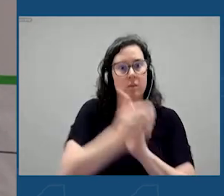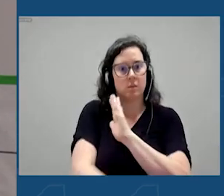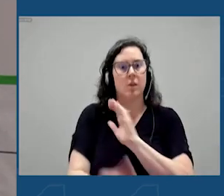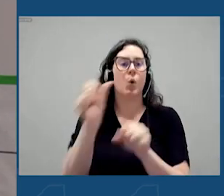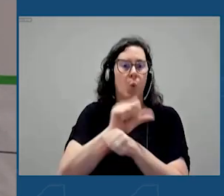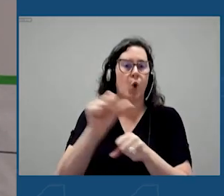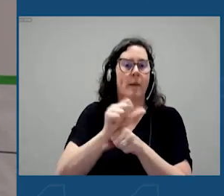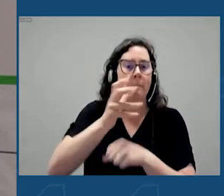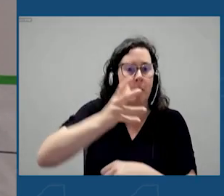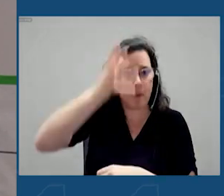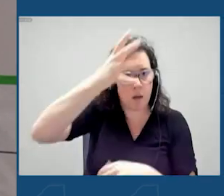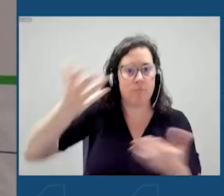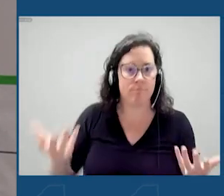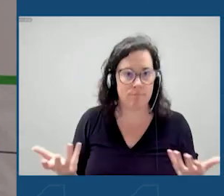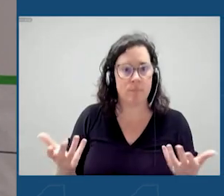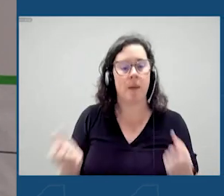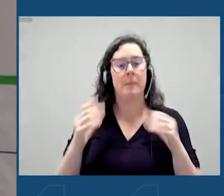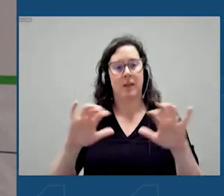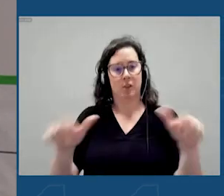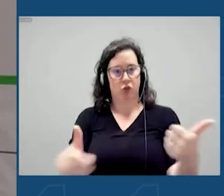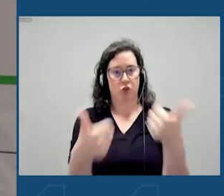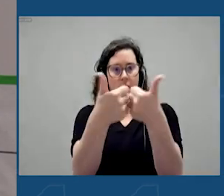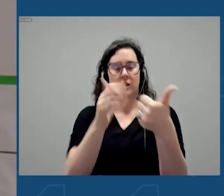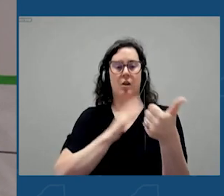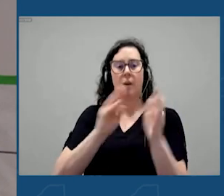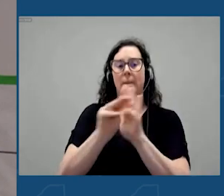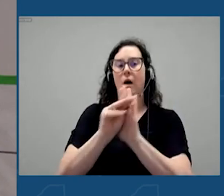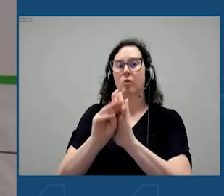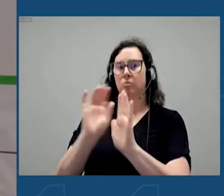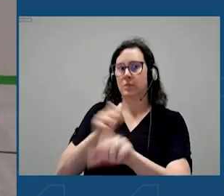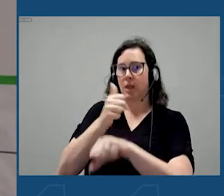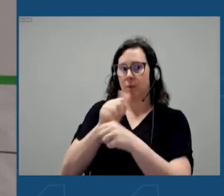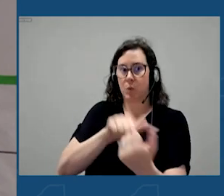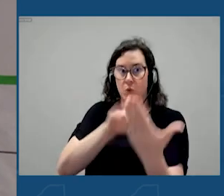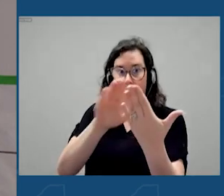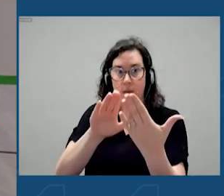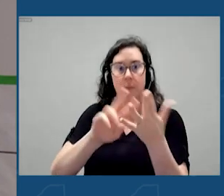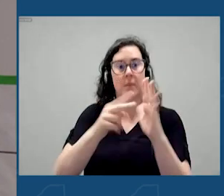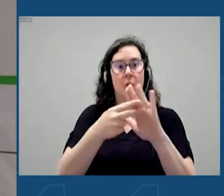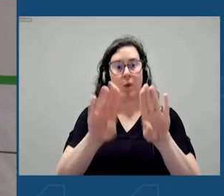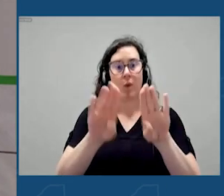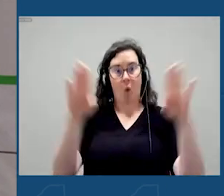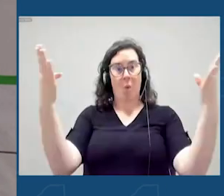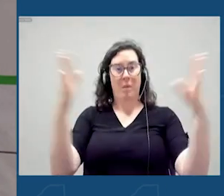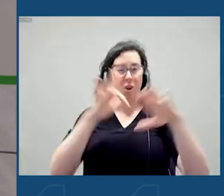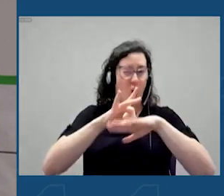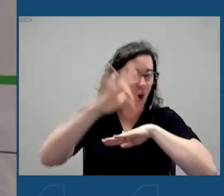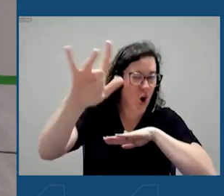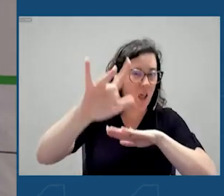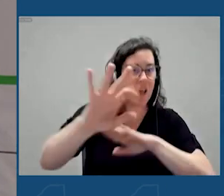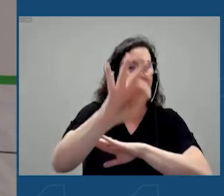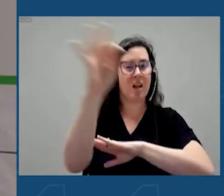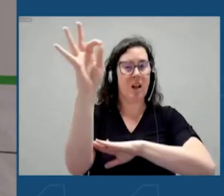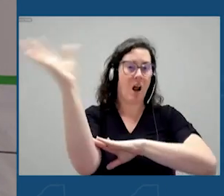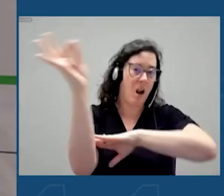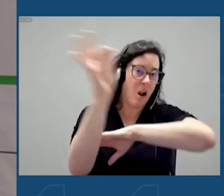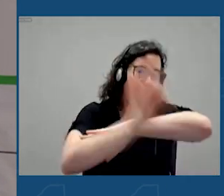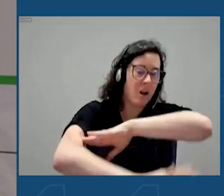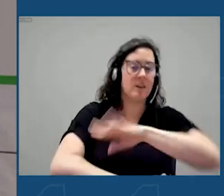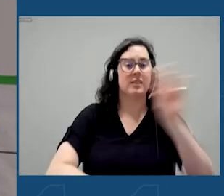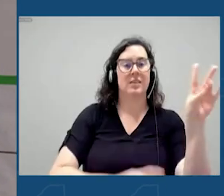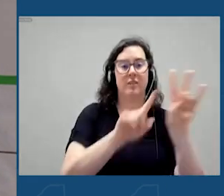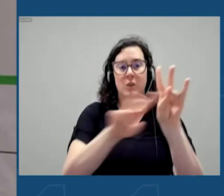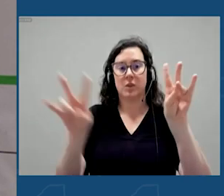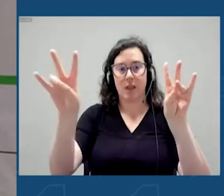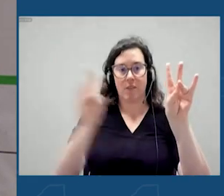the childcare industry, and our model is structured to address them. We're open earlier and later than most childcare providers, 7 a.m. to 7 p.m., Monday